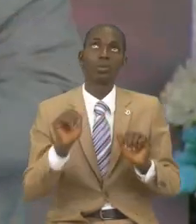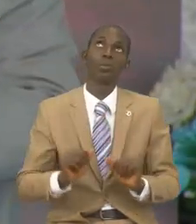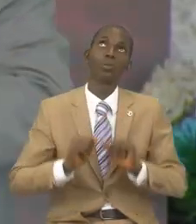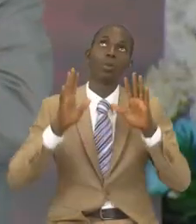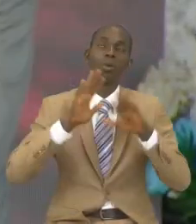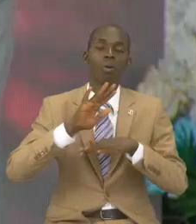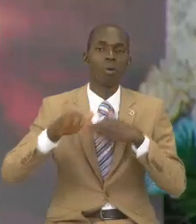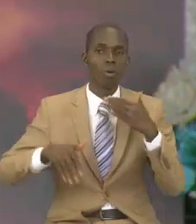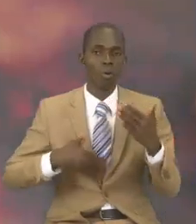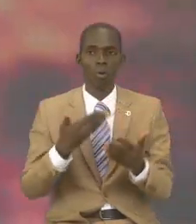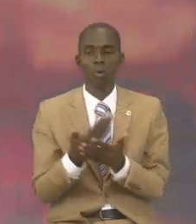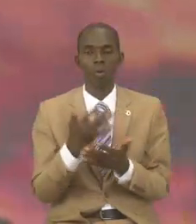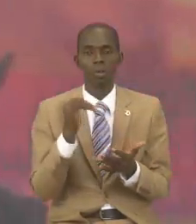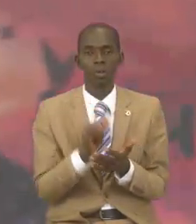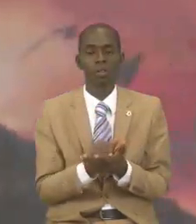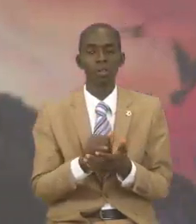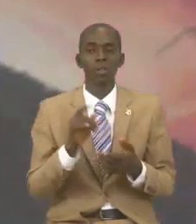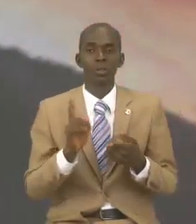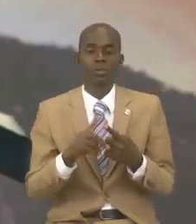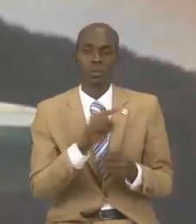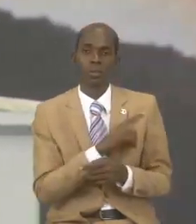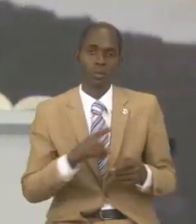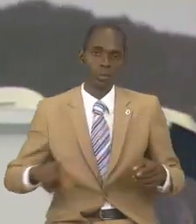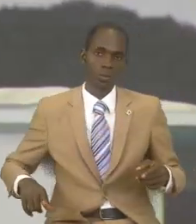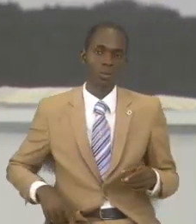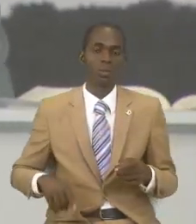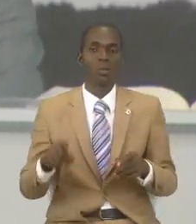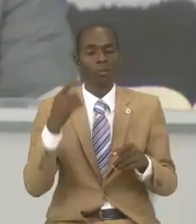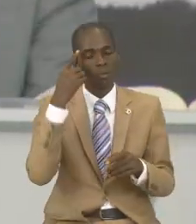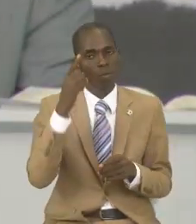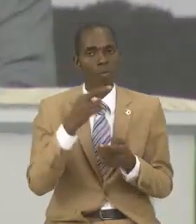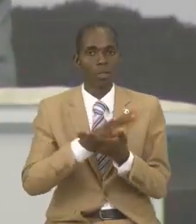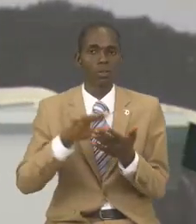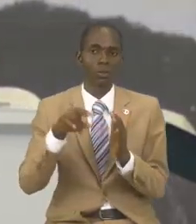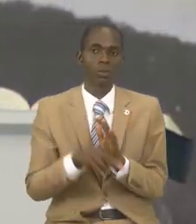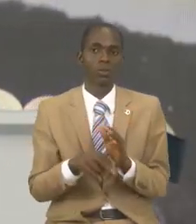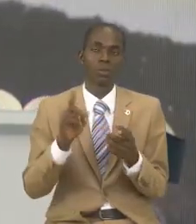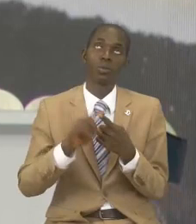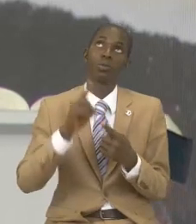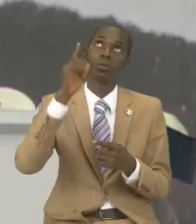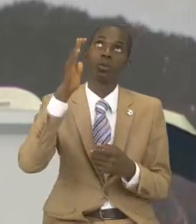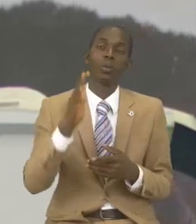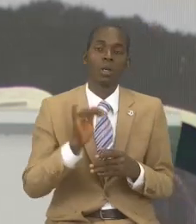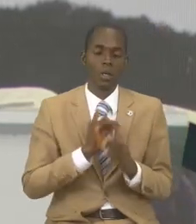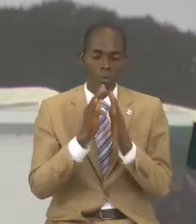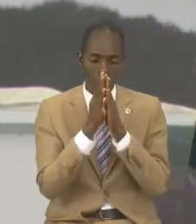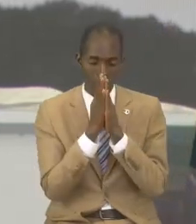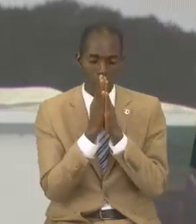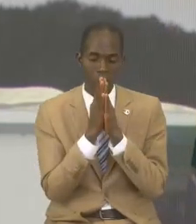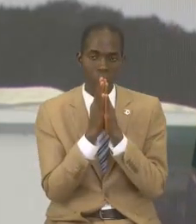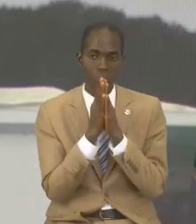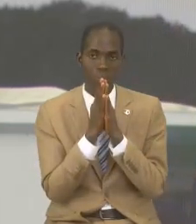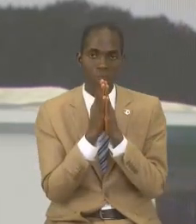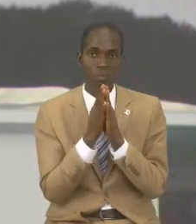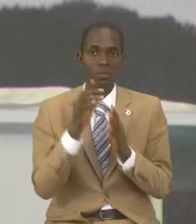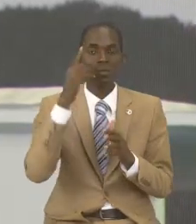members as instruments of righteousness unto God. I pray with the